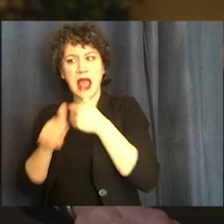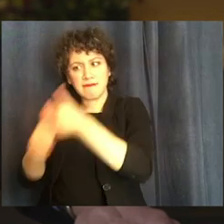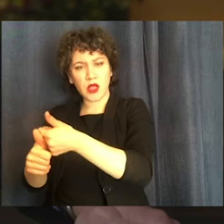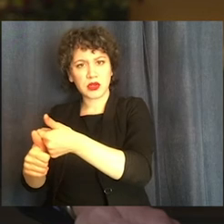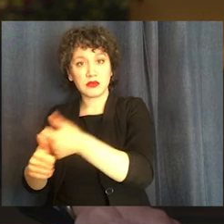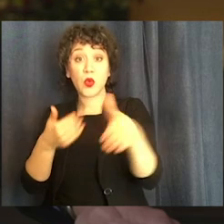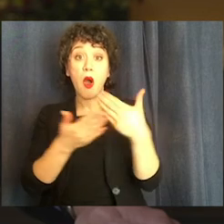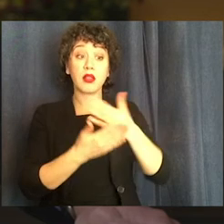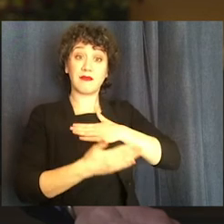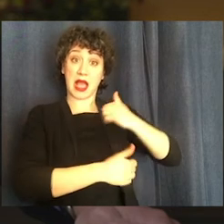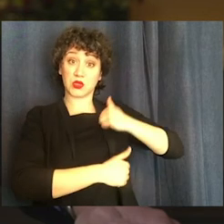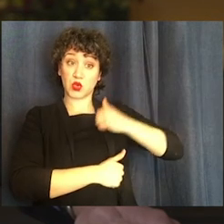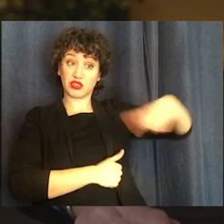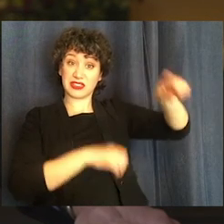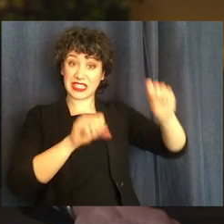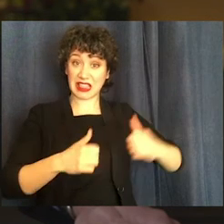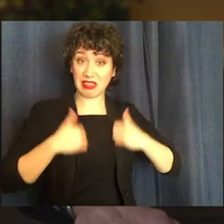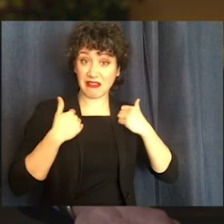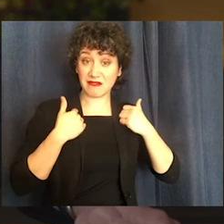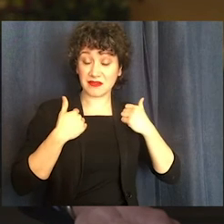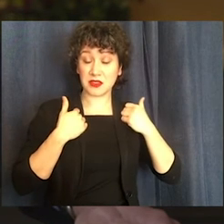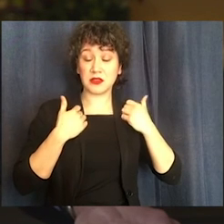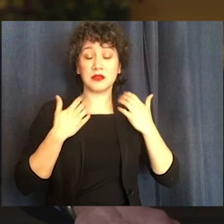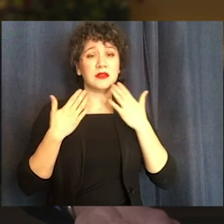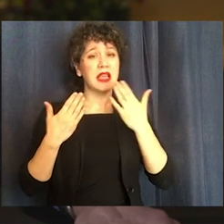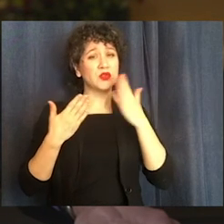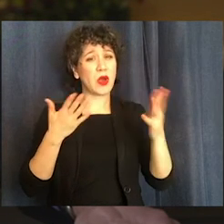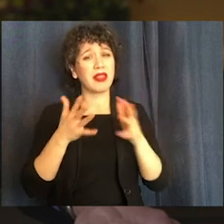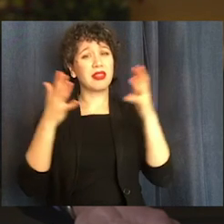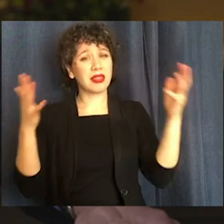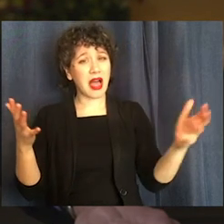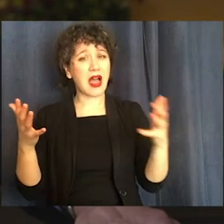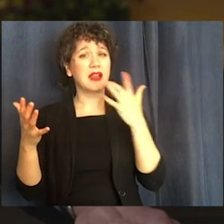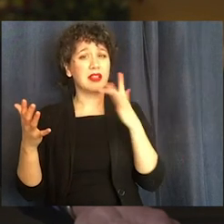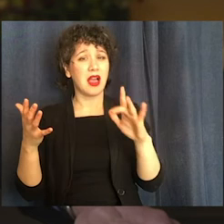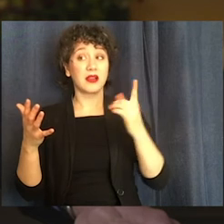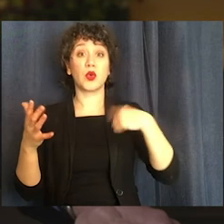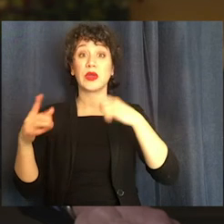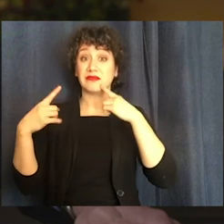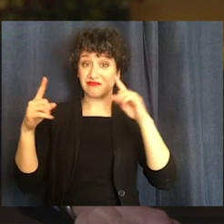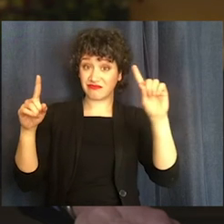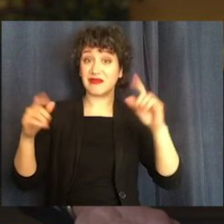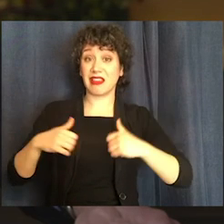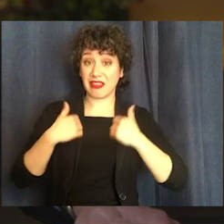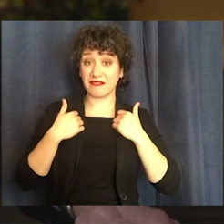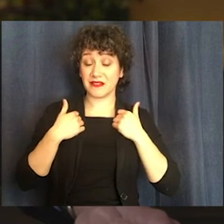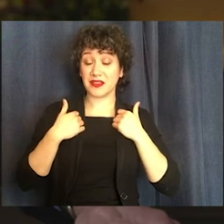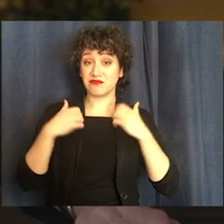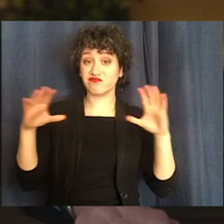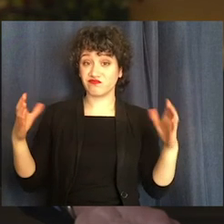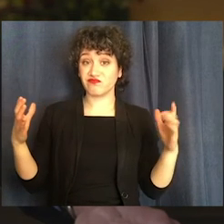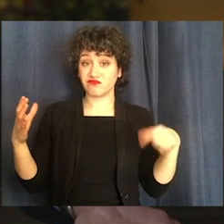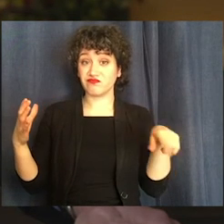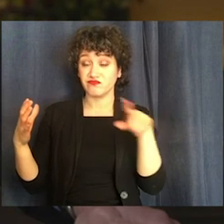I could say this was true for all those men and women I went to war with. Their sacrifice is just one of the many motivations I carry with me each